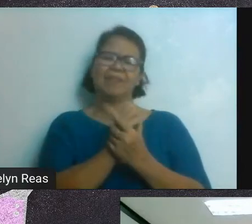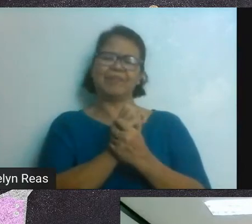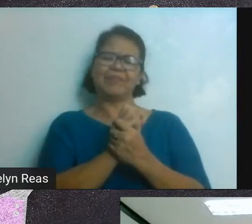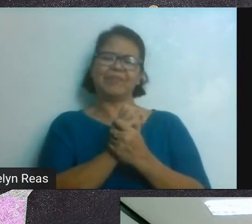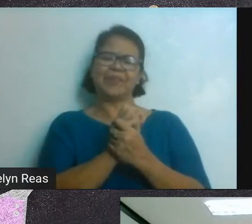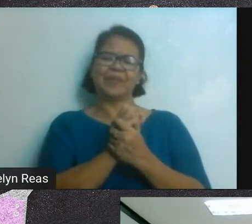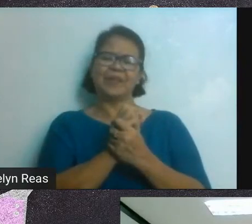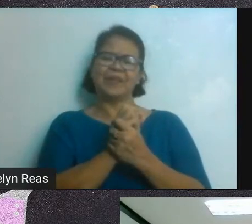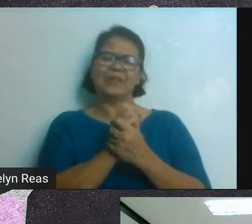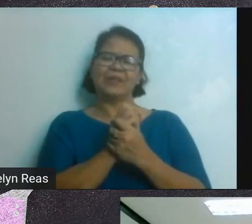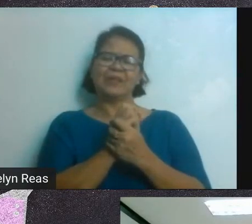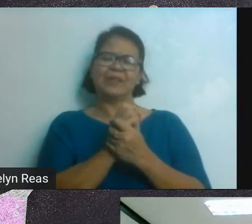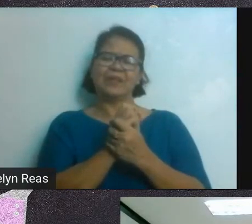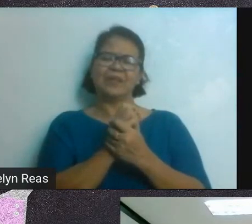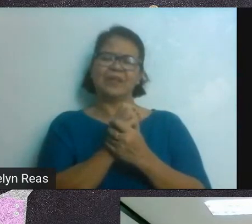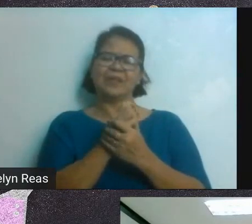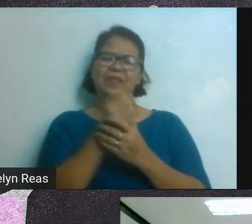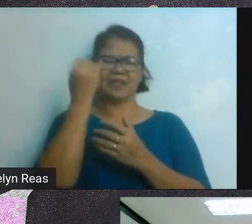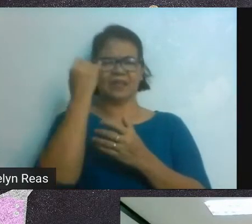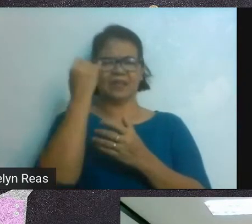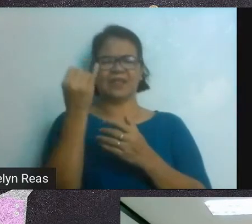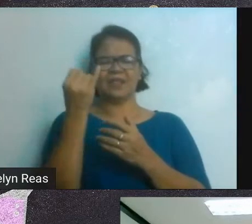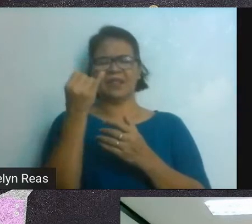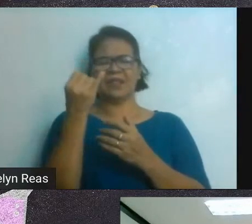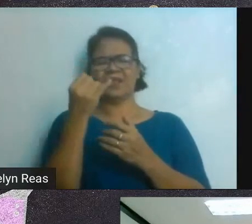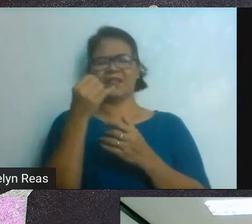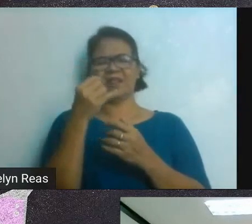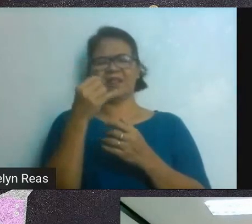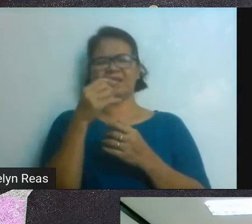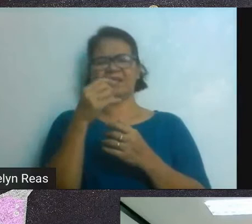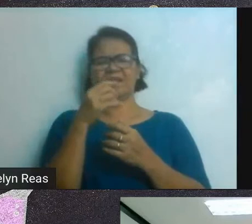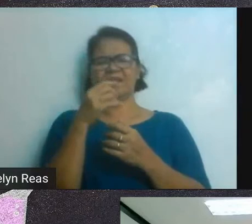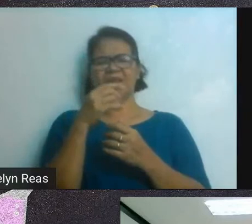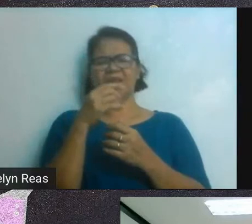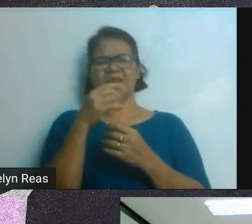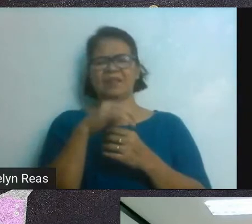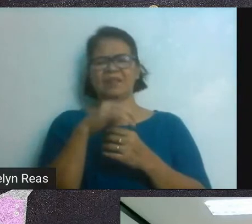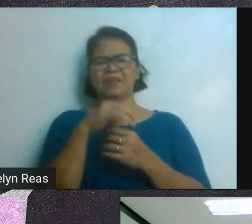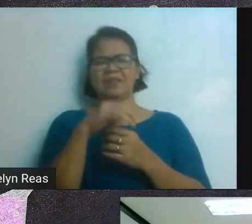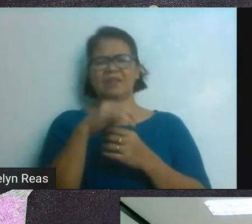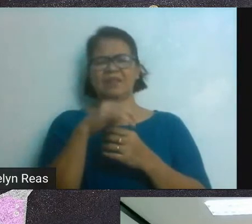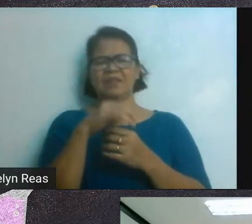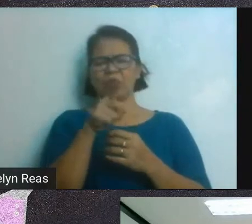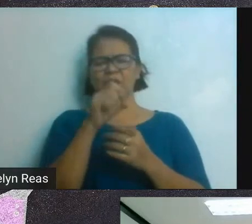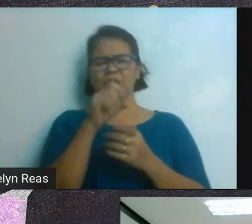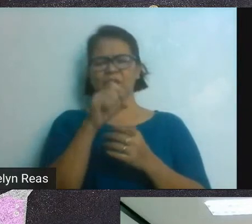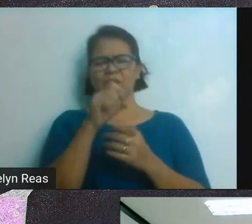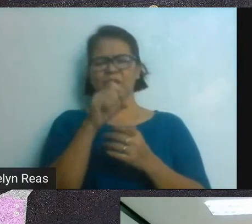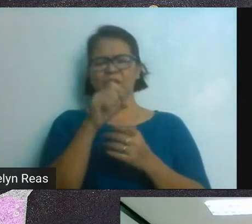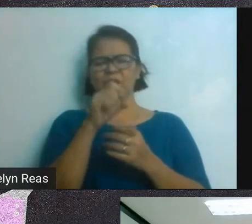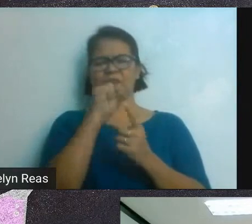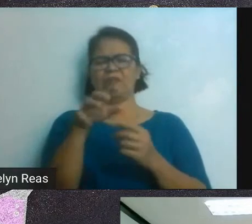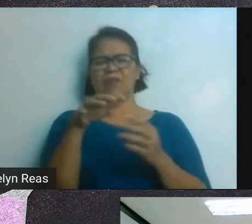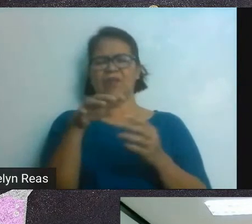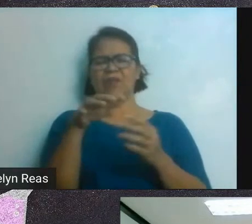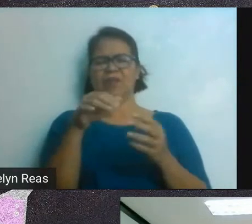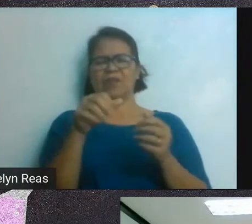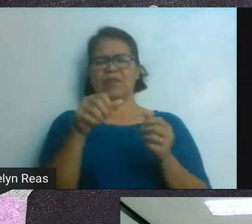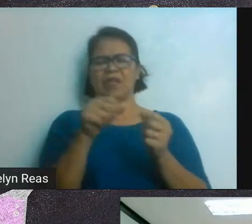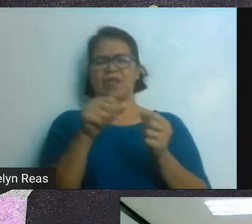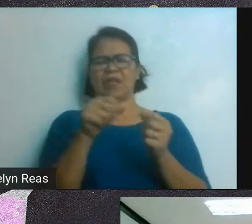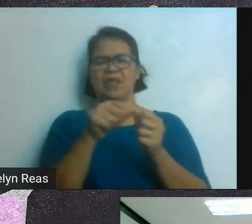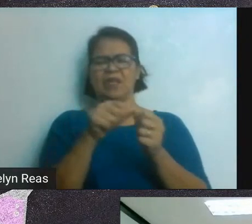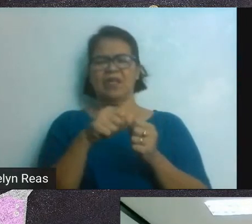ideally sana, and I'm not very sure of the situation in your area, papayagan pa rin yung blended. I